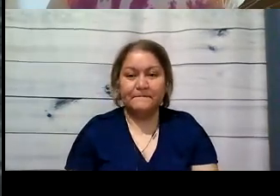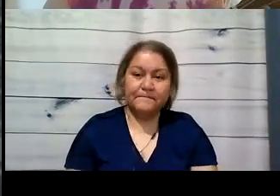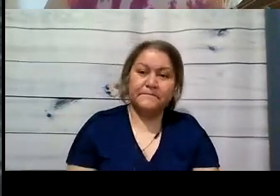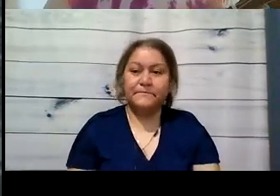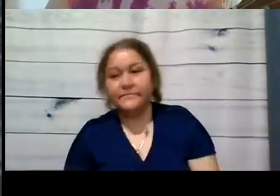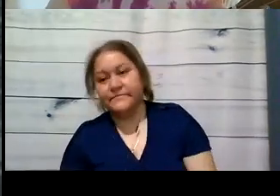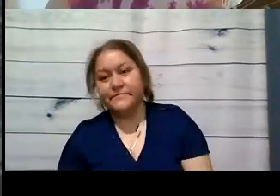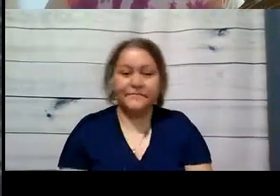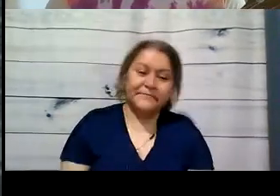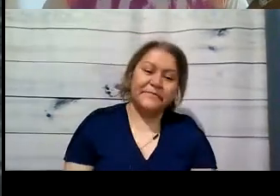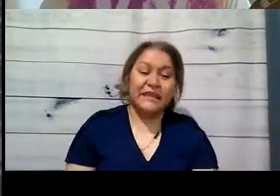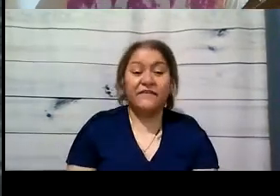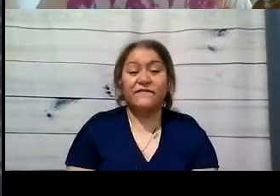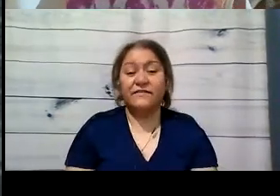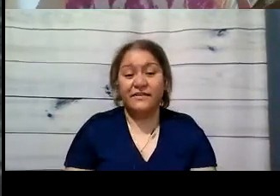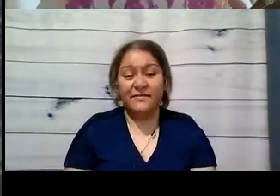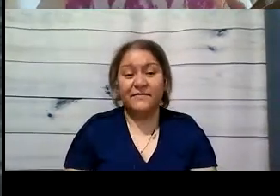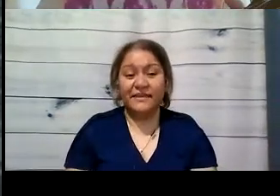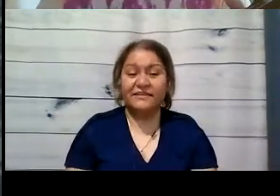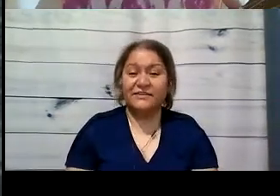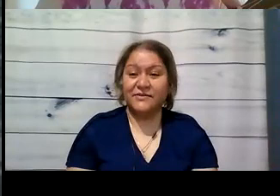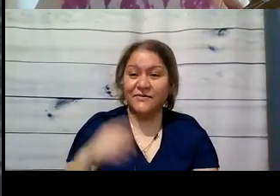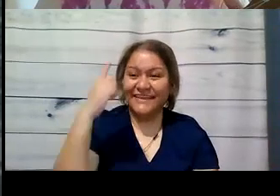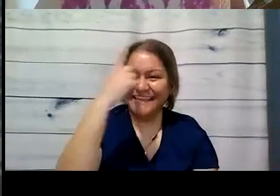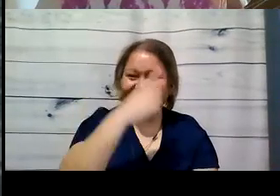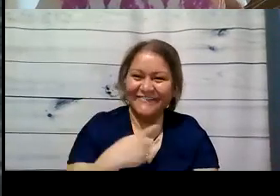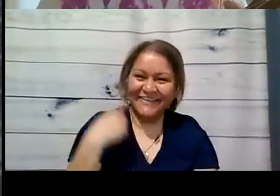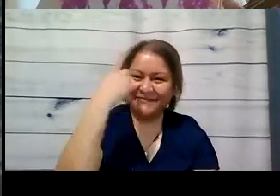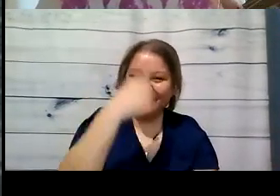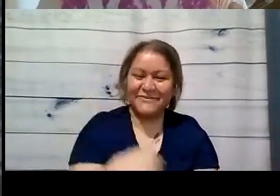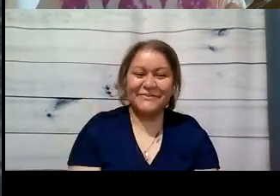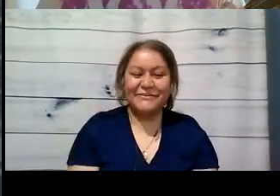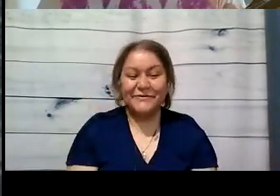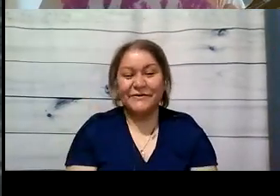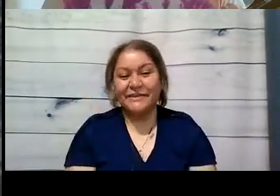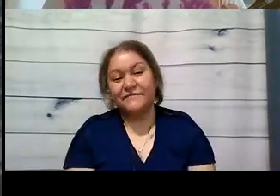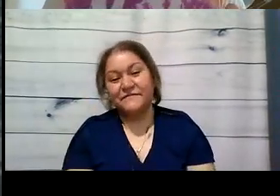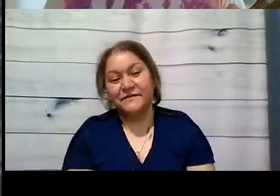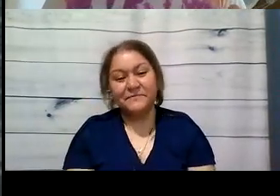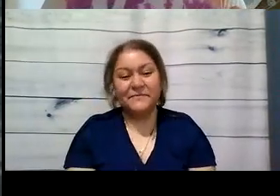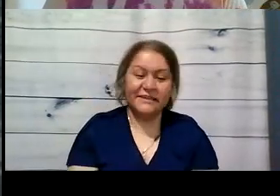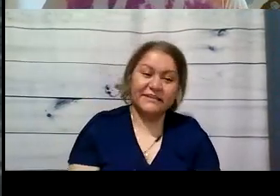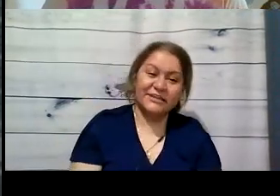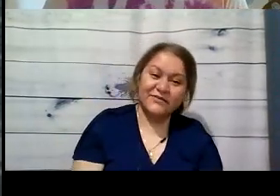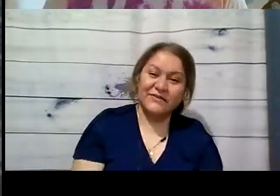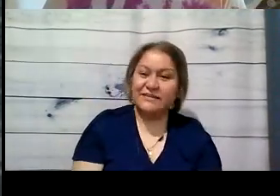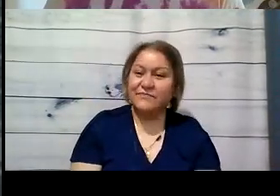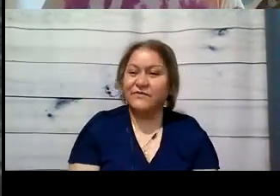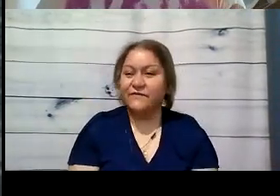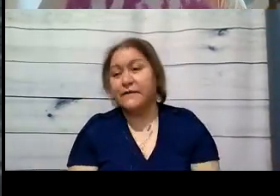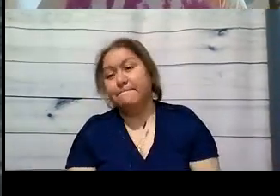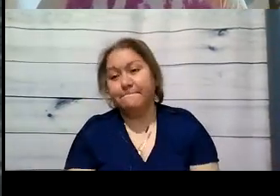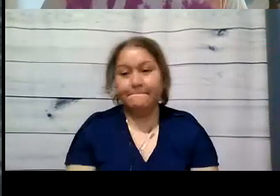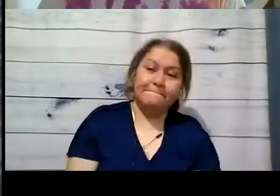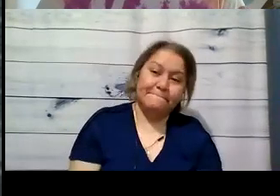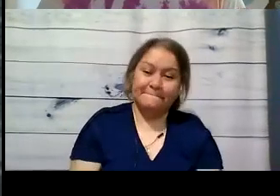your feet, stomp, stomp. If you're happy and you know it, then your face will surely show it. If you're happy and you know it, stomp your